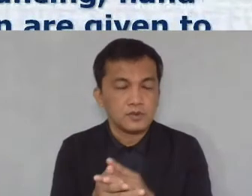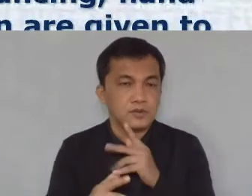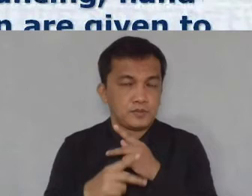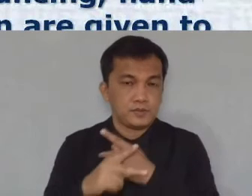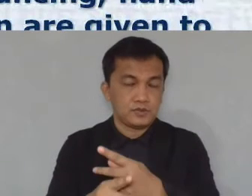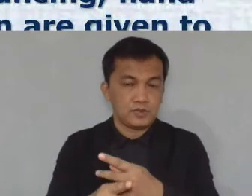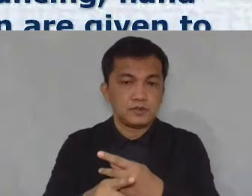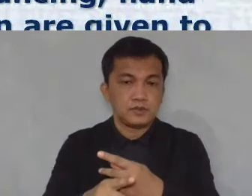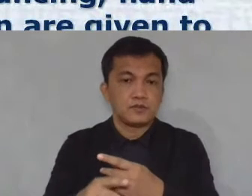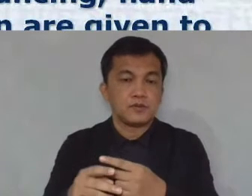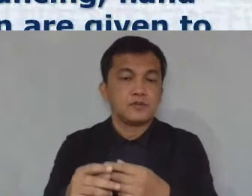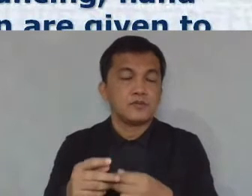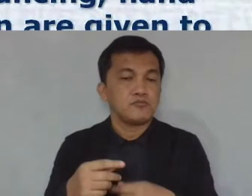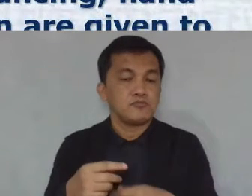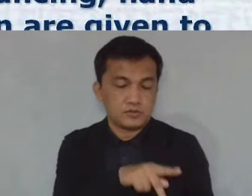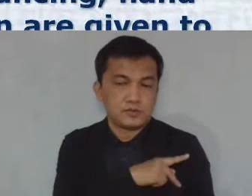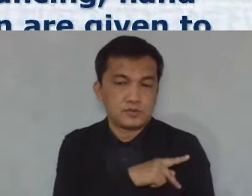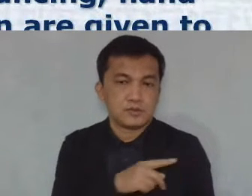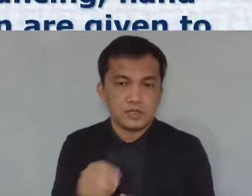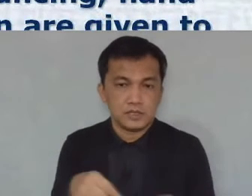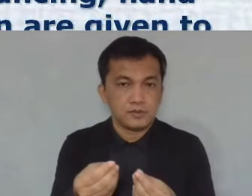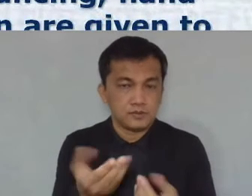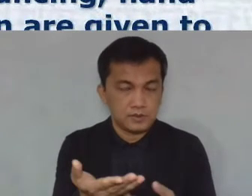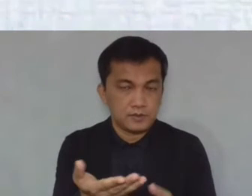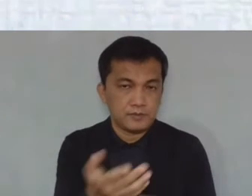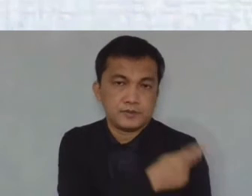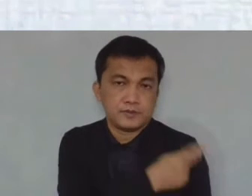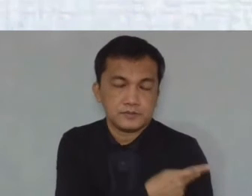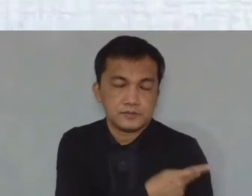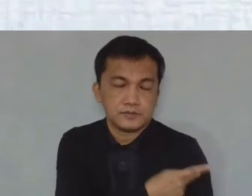given to the enrolled patient.